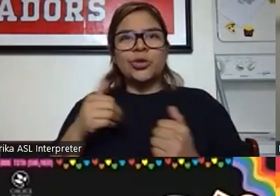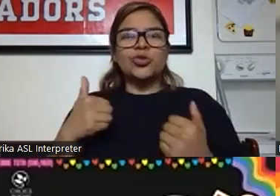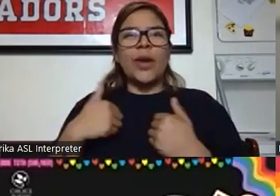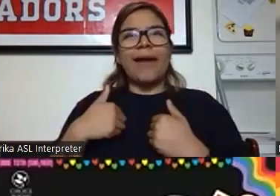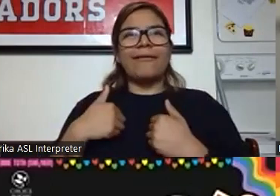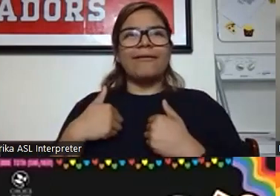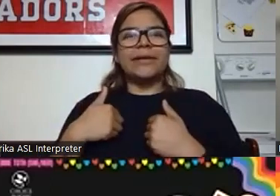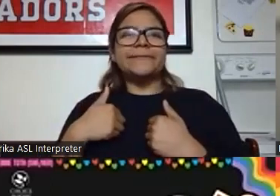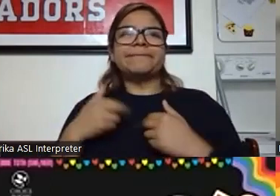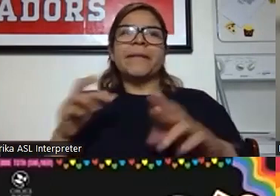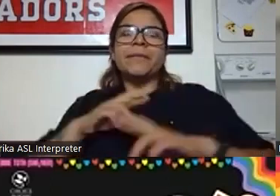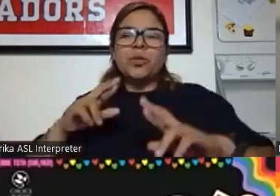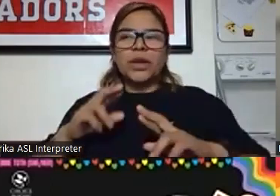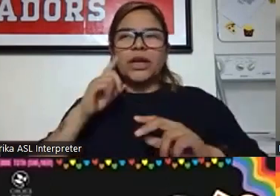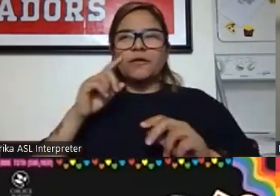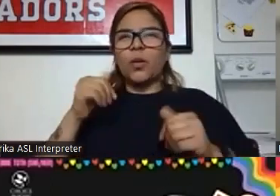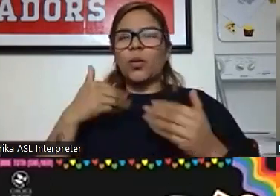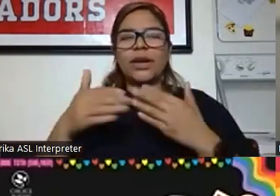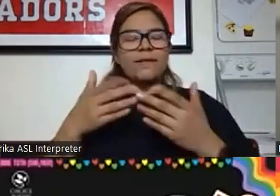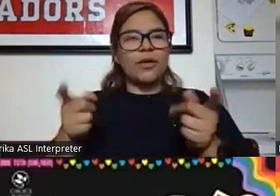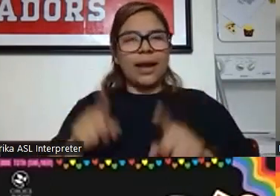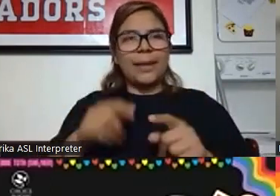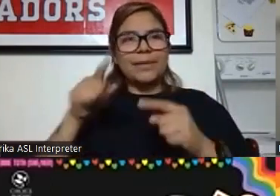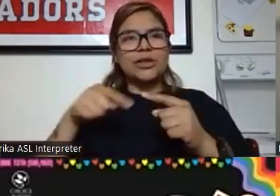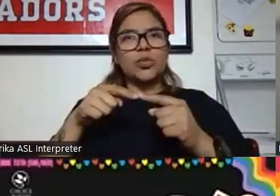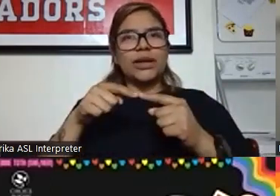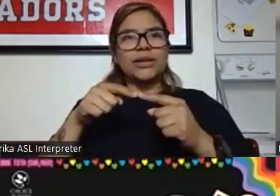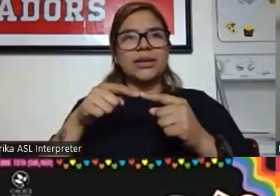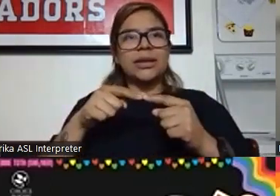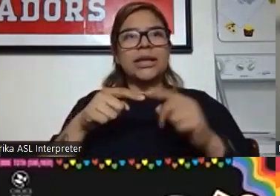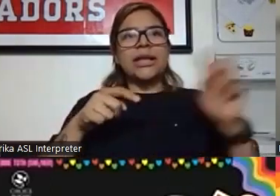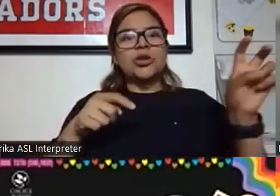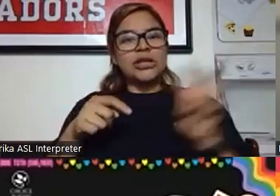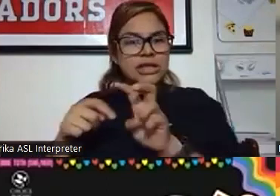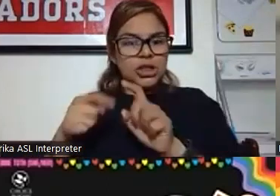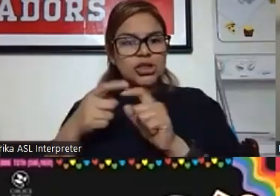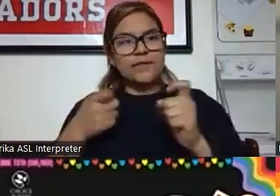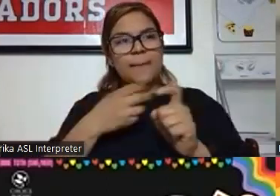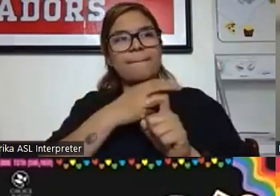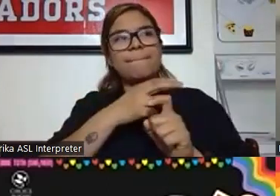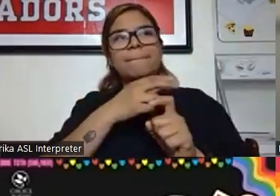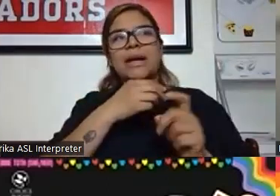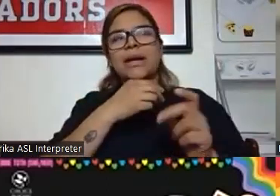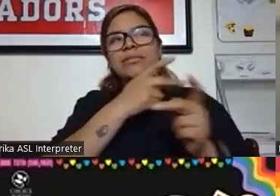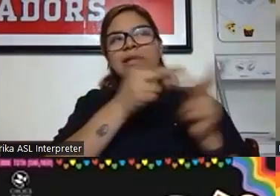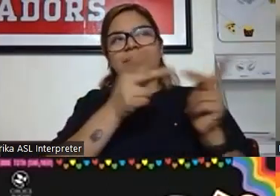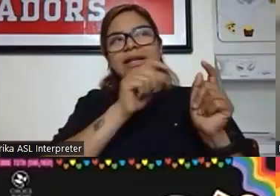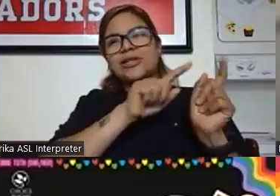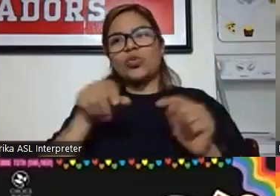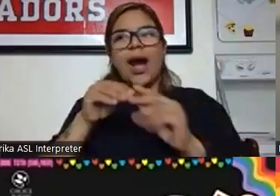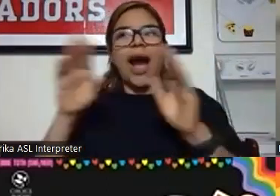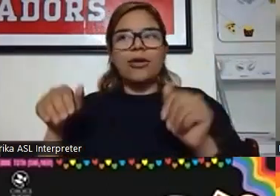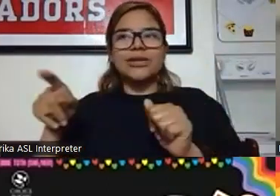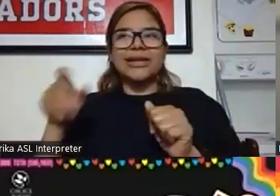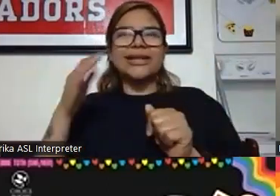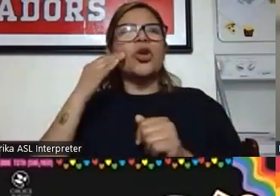transitions that are unexpected, or when an agency doesn't follow the process to make sure organizations are notified